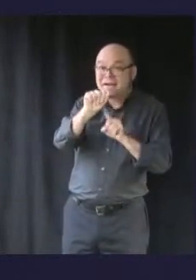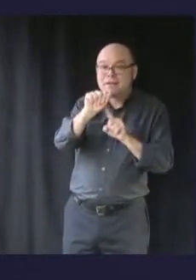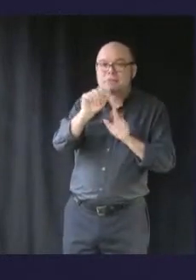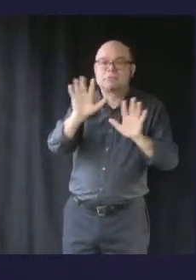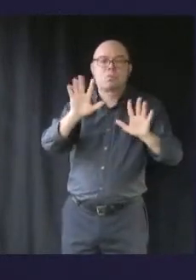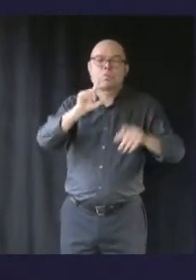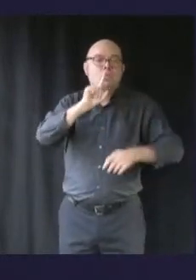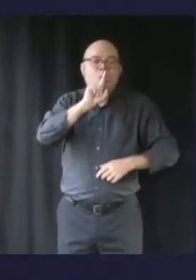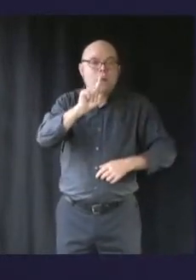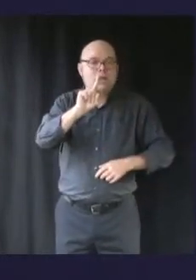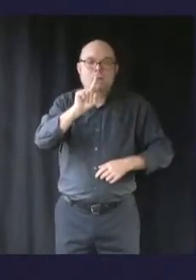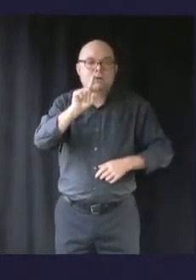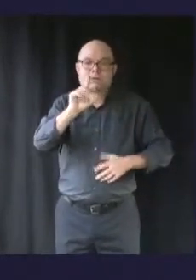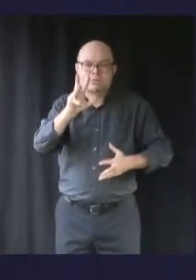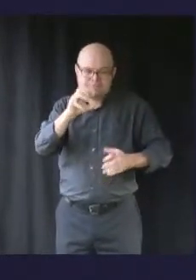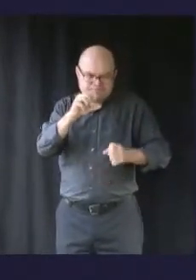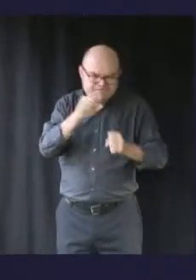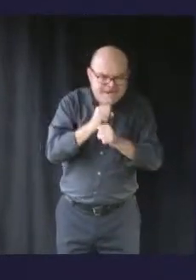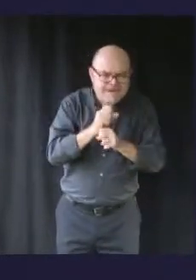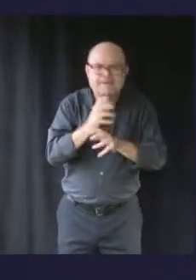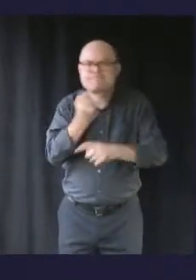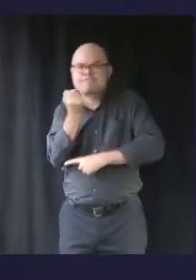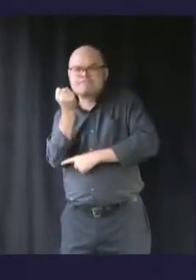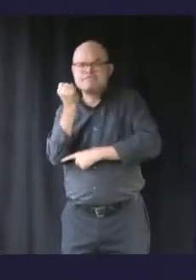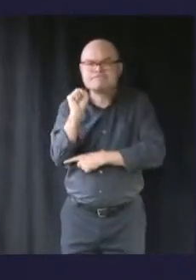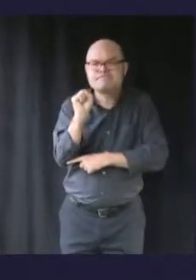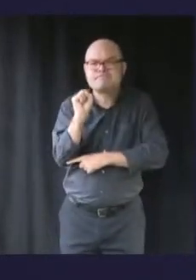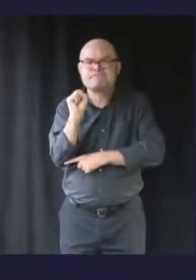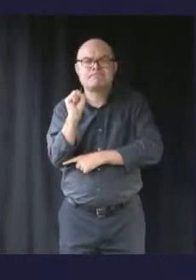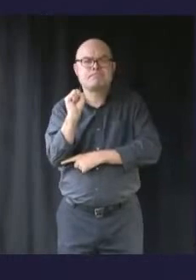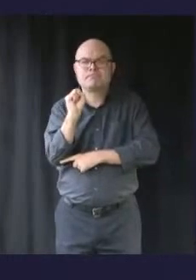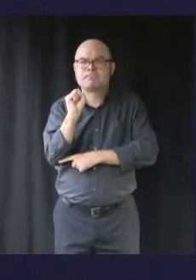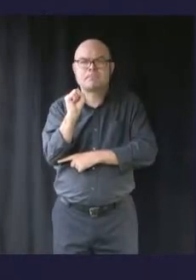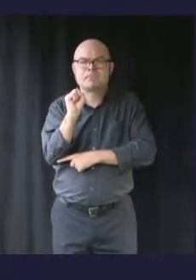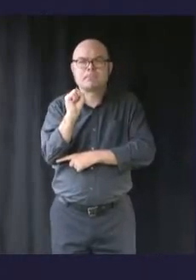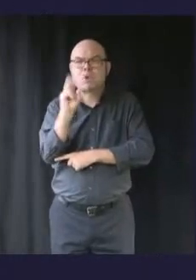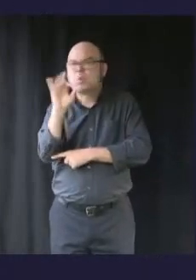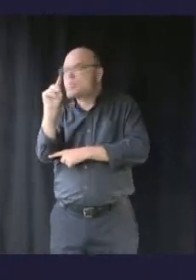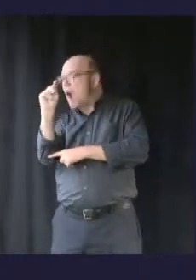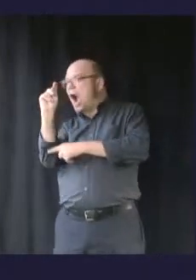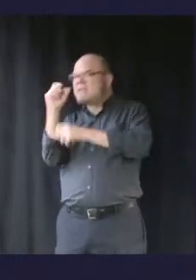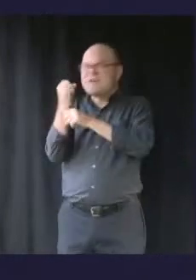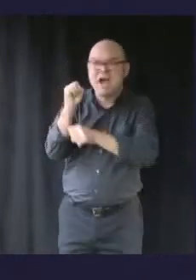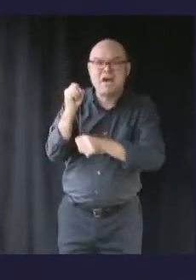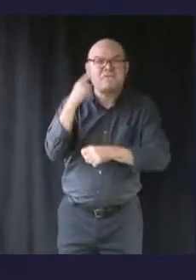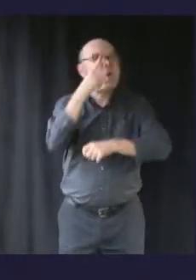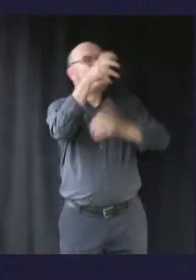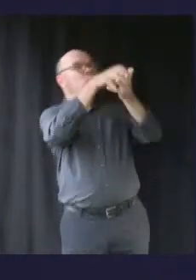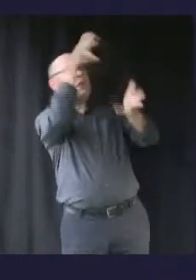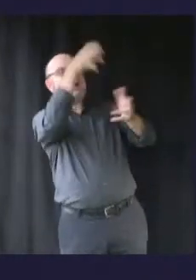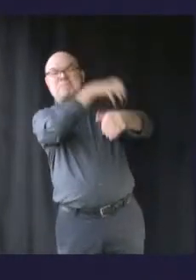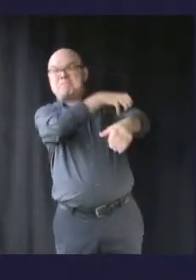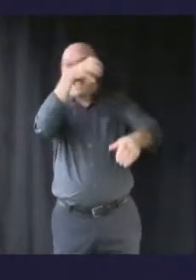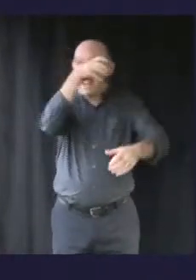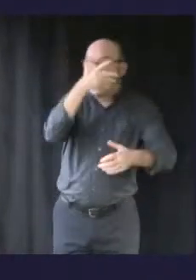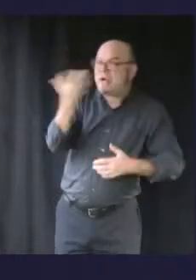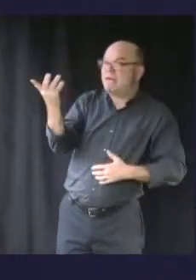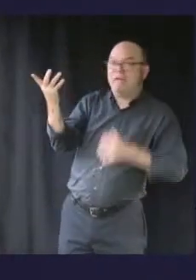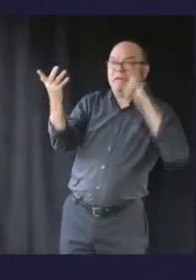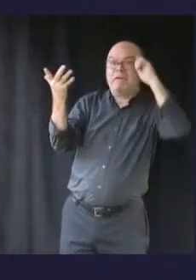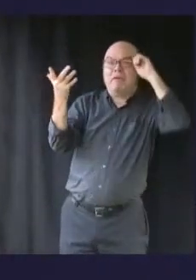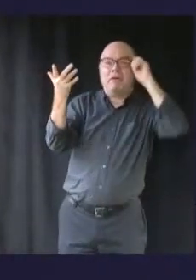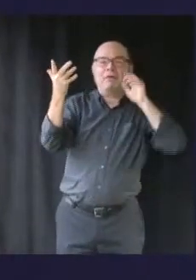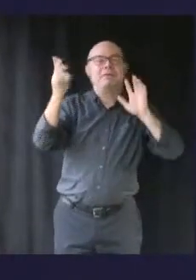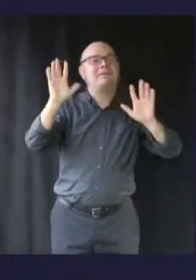sacrificed to ensure the rights are not reserved to just the wealthy or the powerful. They're God-given inheritance of every person